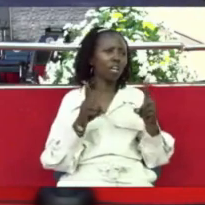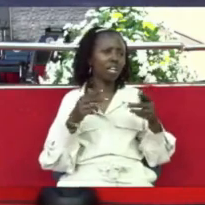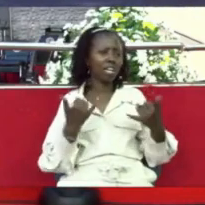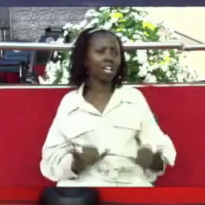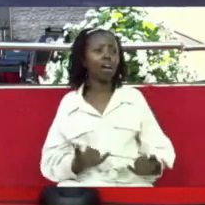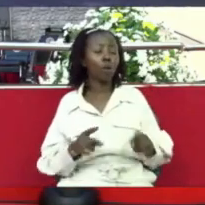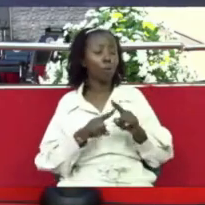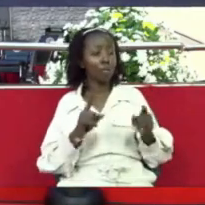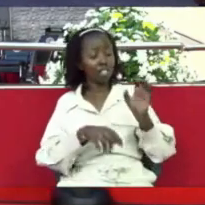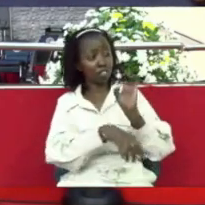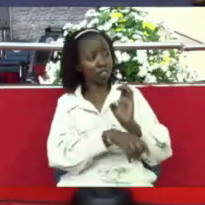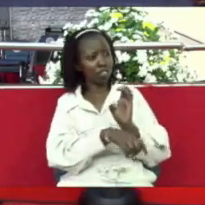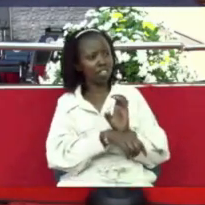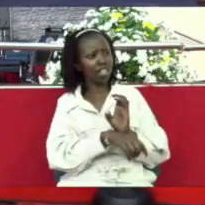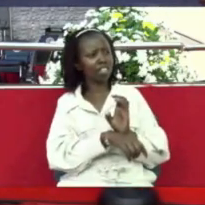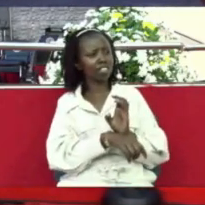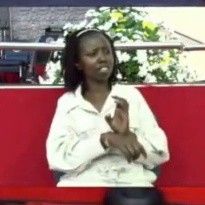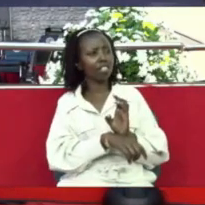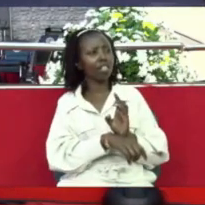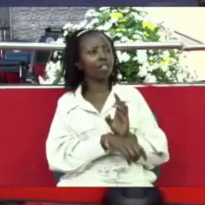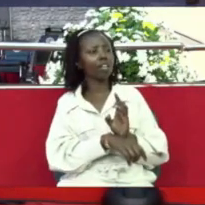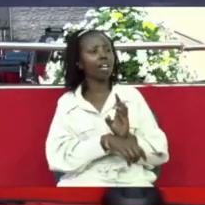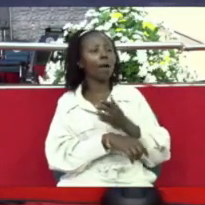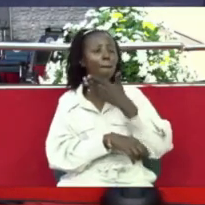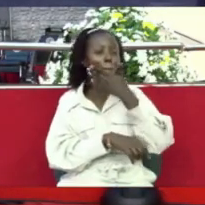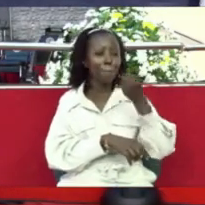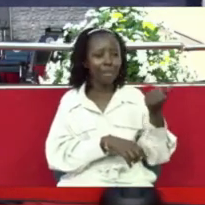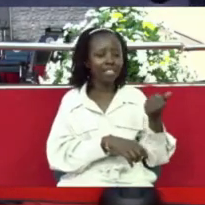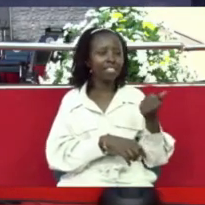but the church is 100-fold ground.